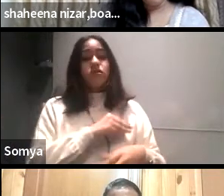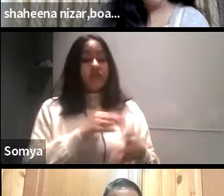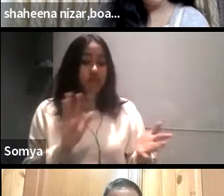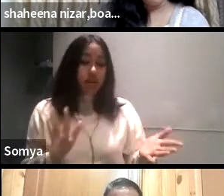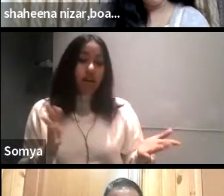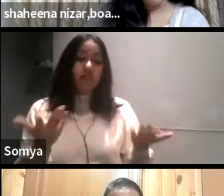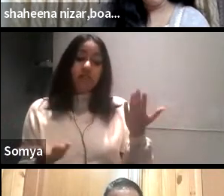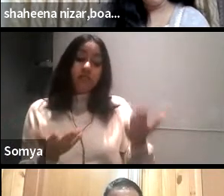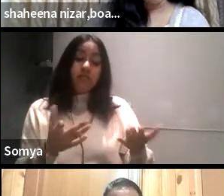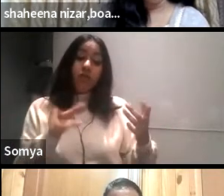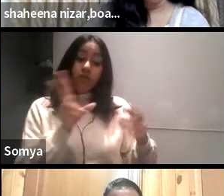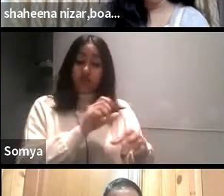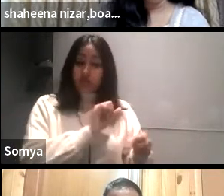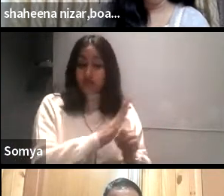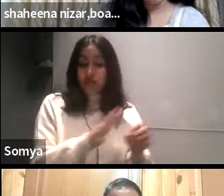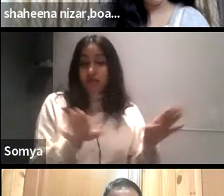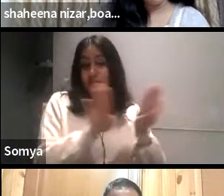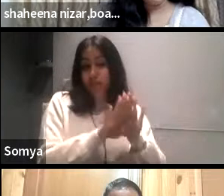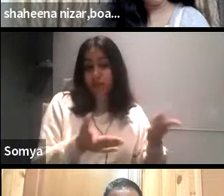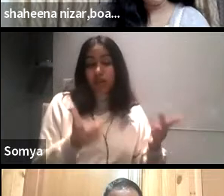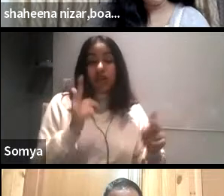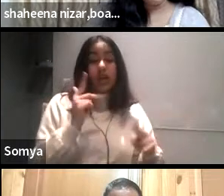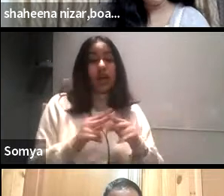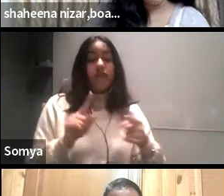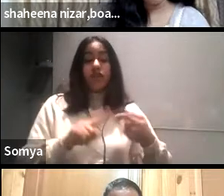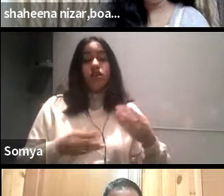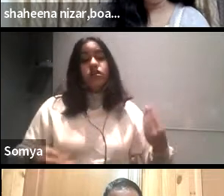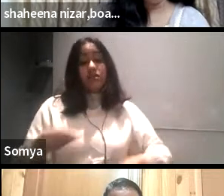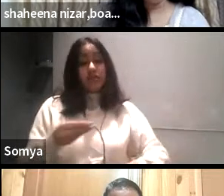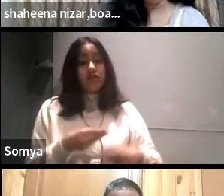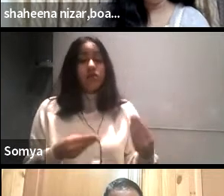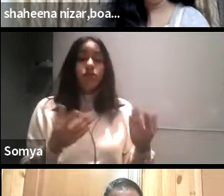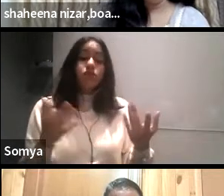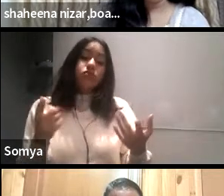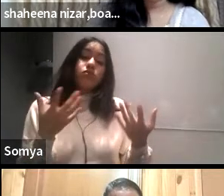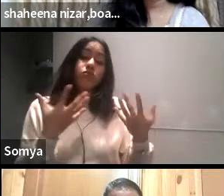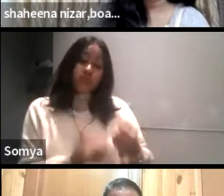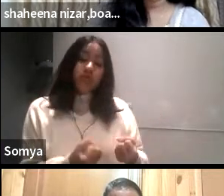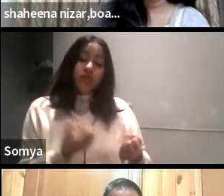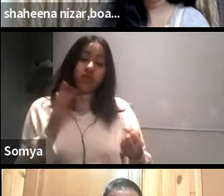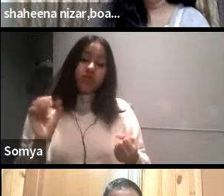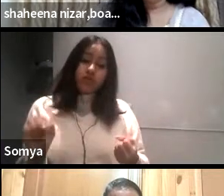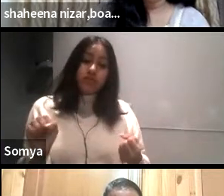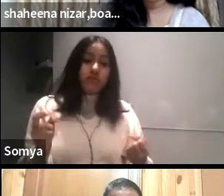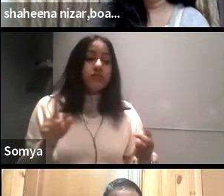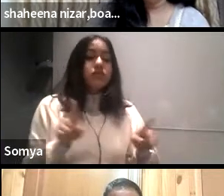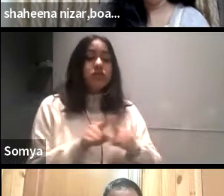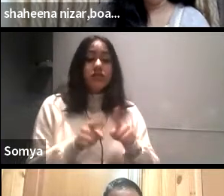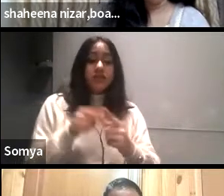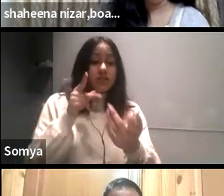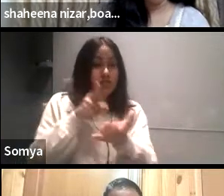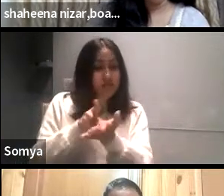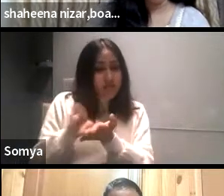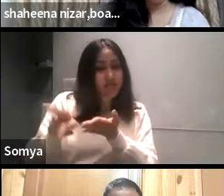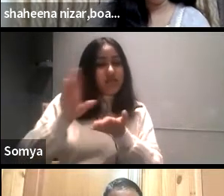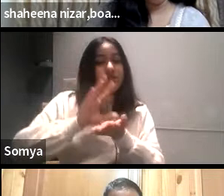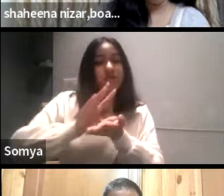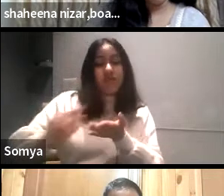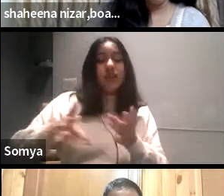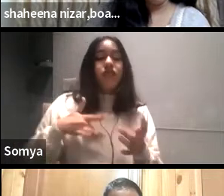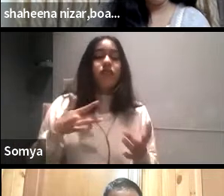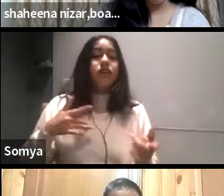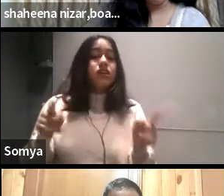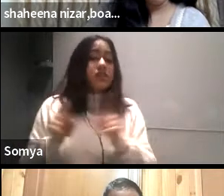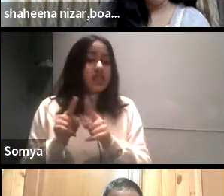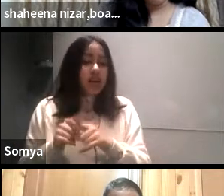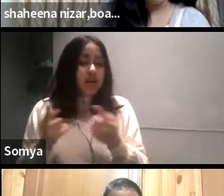if the economic opportunities are there, and they wanted to get into their own agricultural field, or